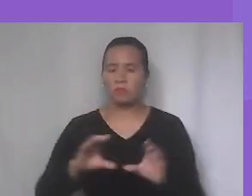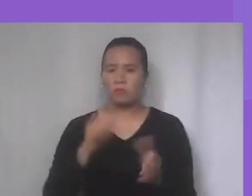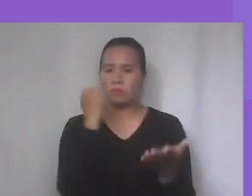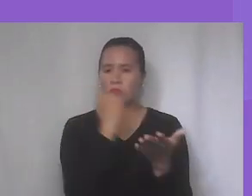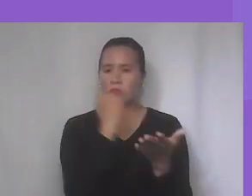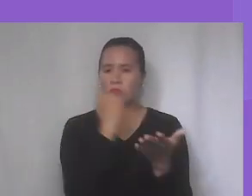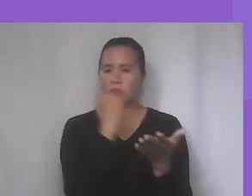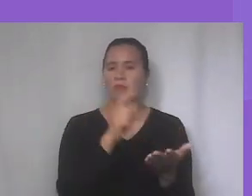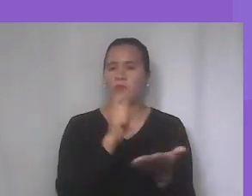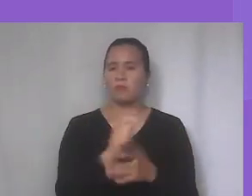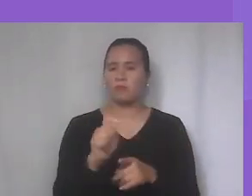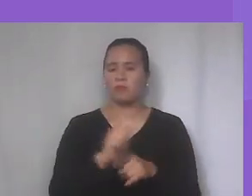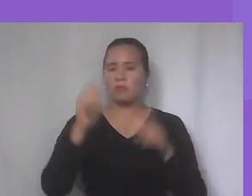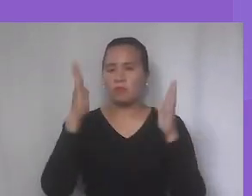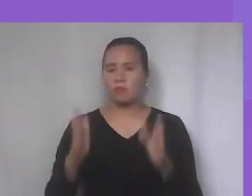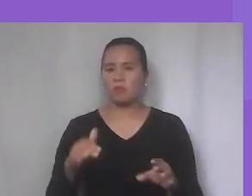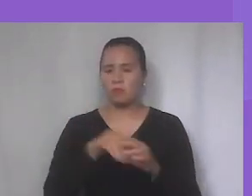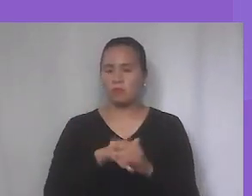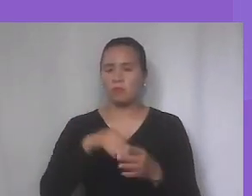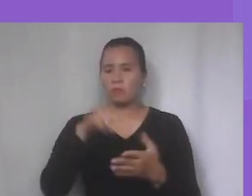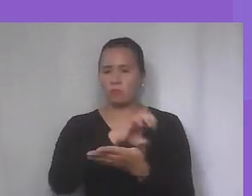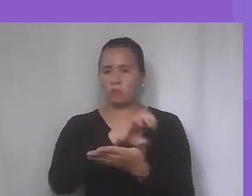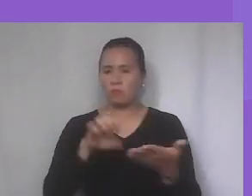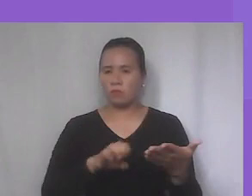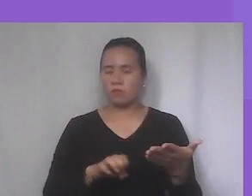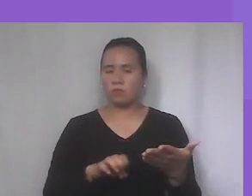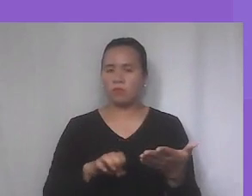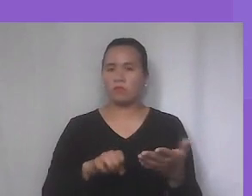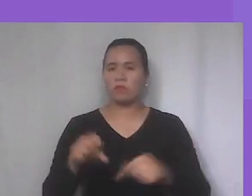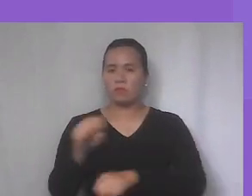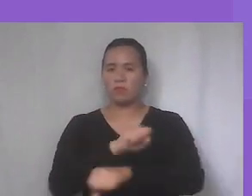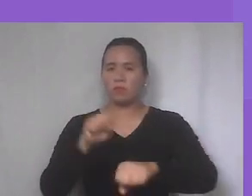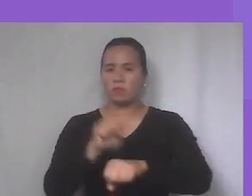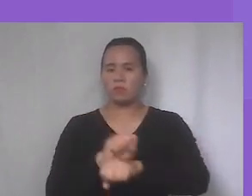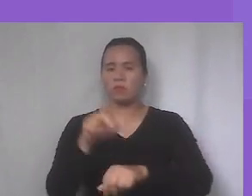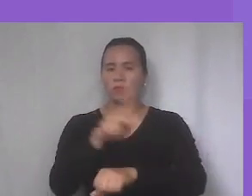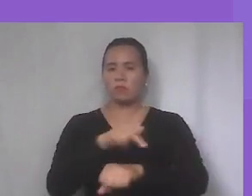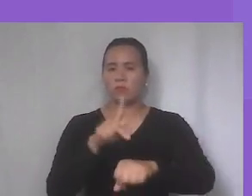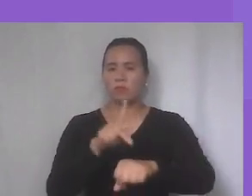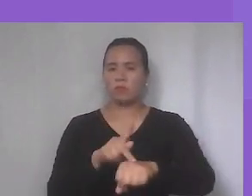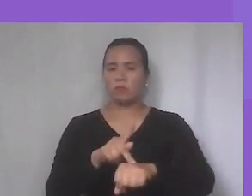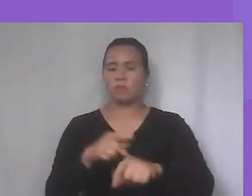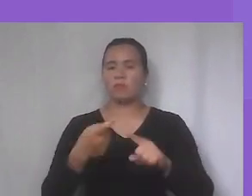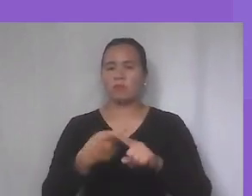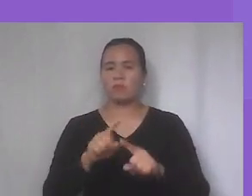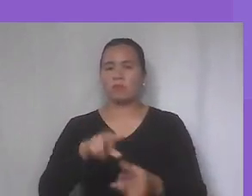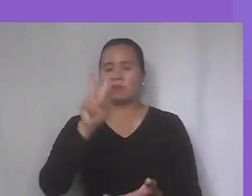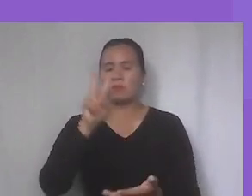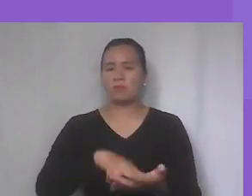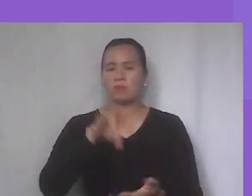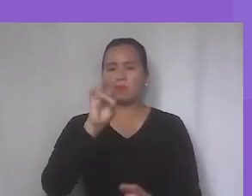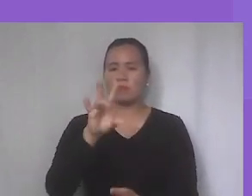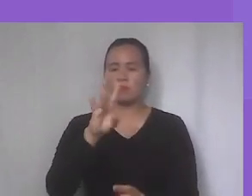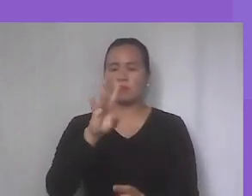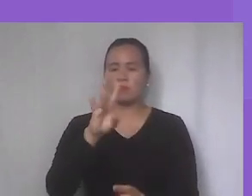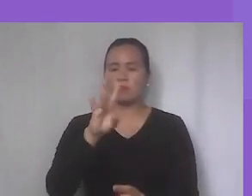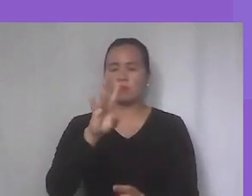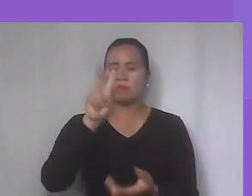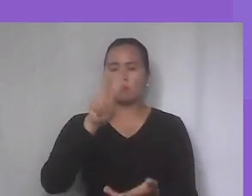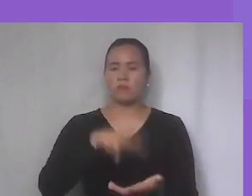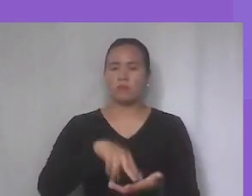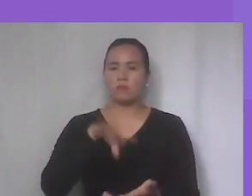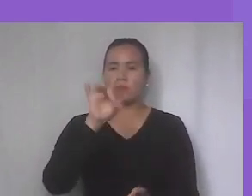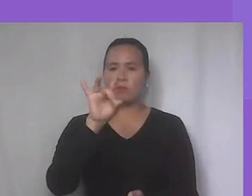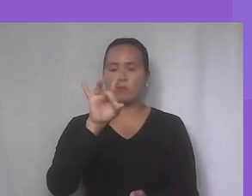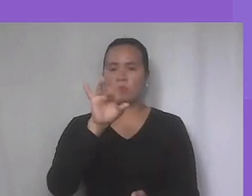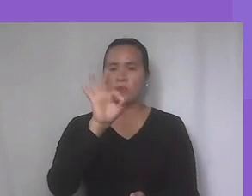she was recognized as Microsoft Certified Trainer and served as one of the speakers in the EduTech Singapore and